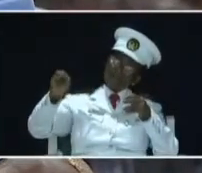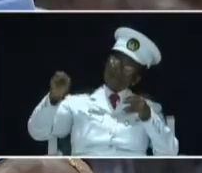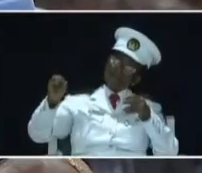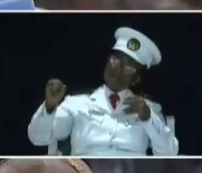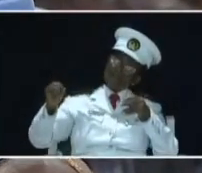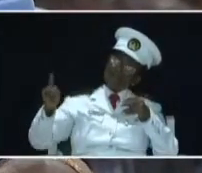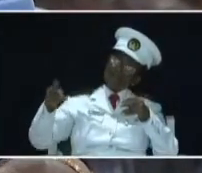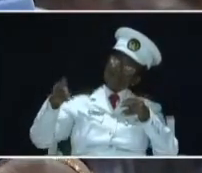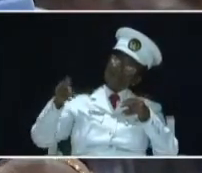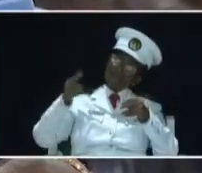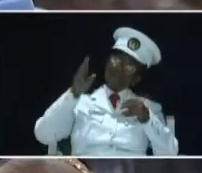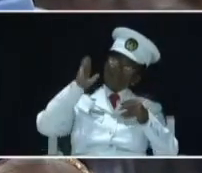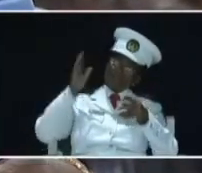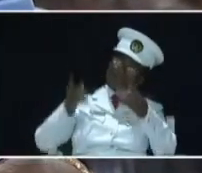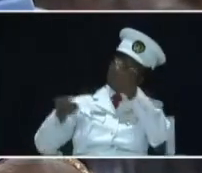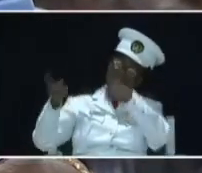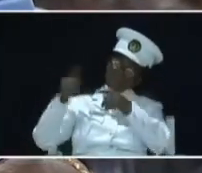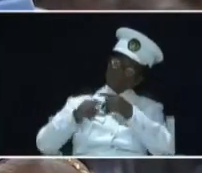blessing.